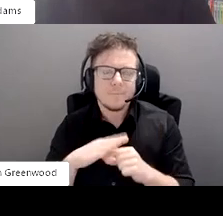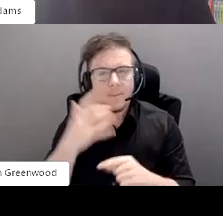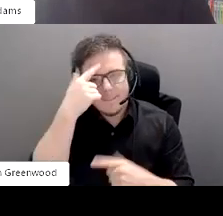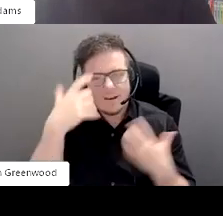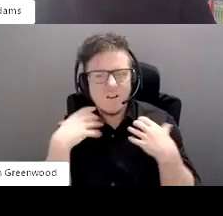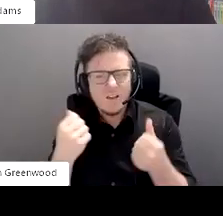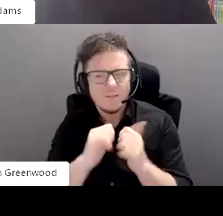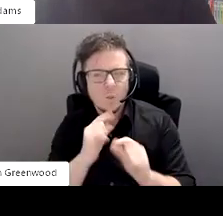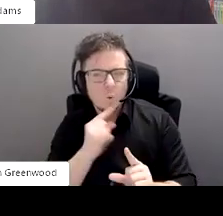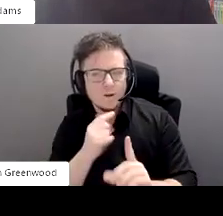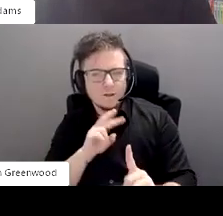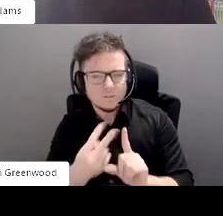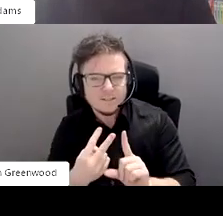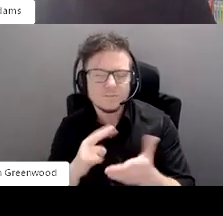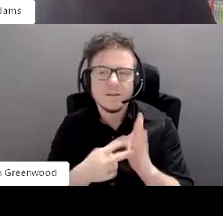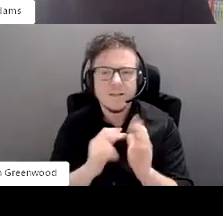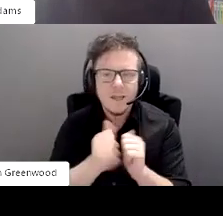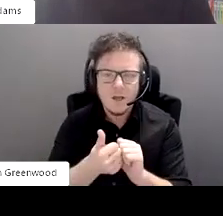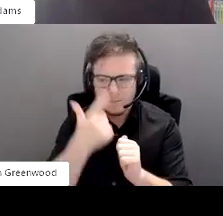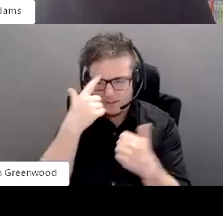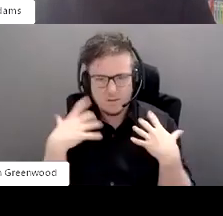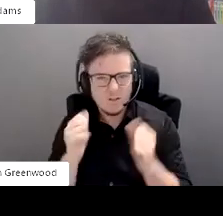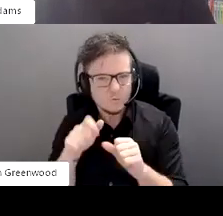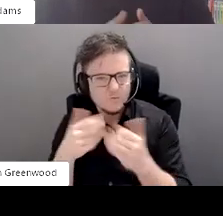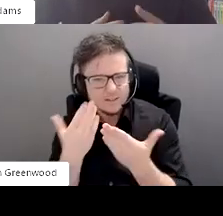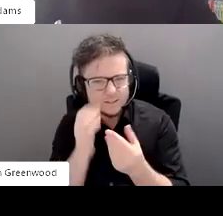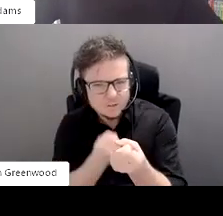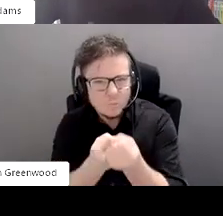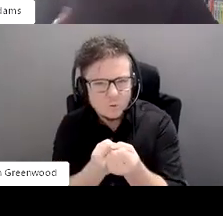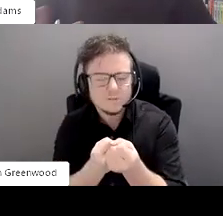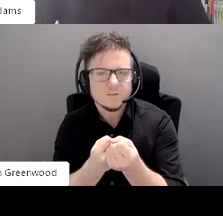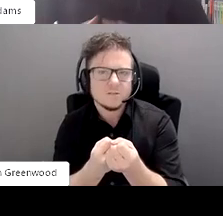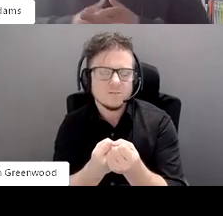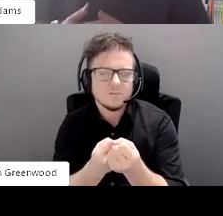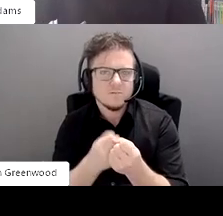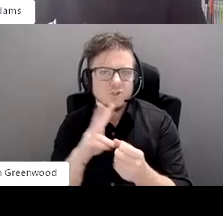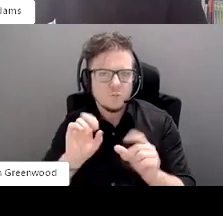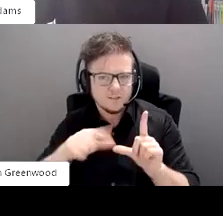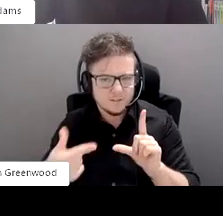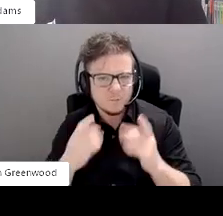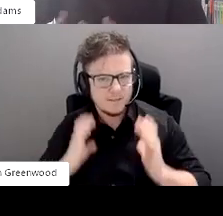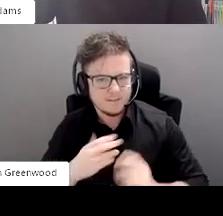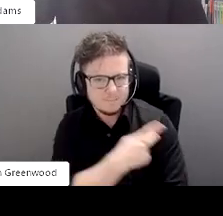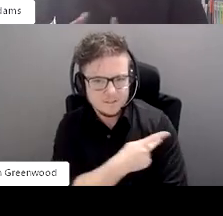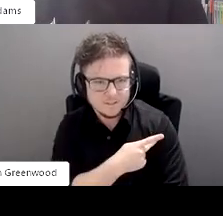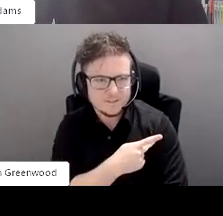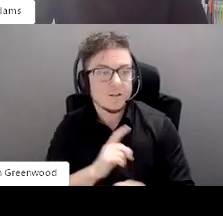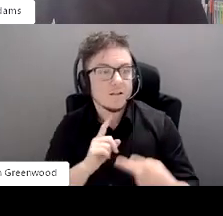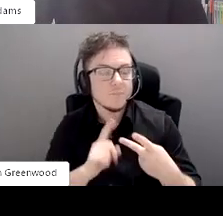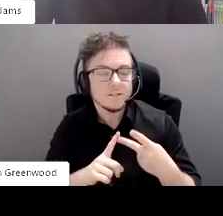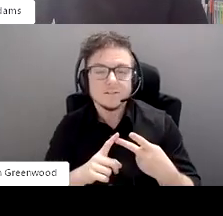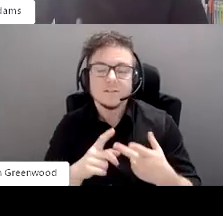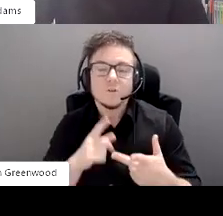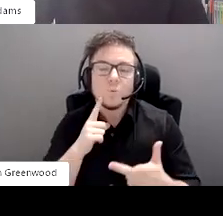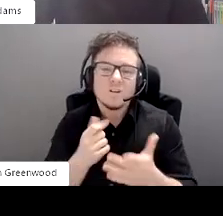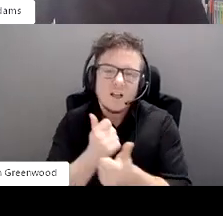providers can better support 2S LGBTI patients and clients. And then we're also developing healthcare professional